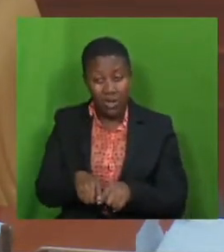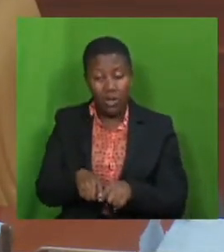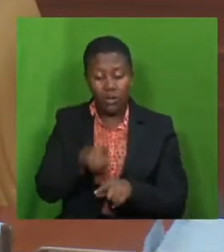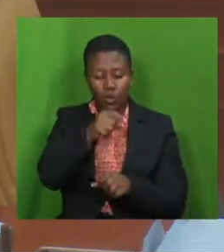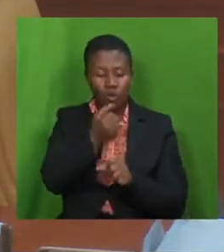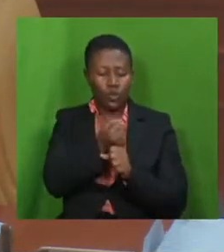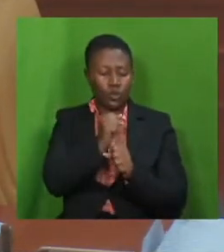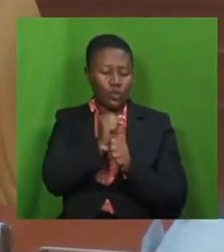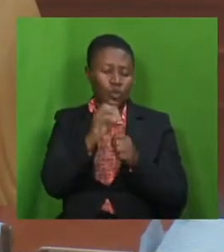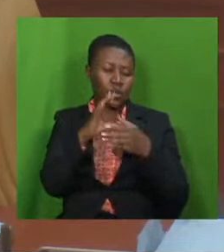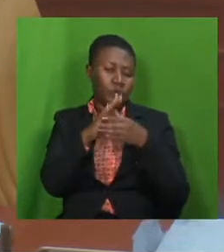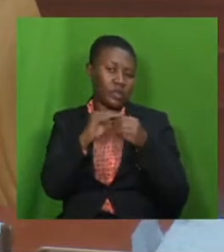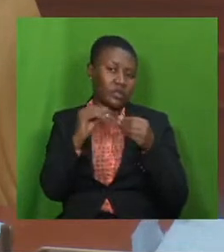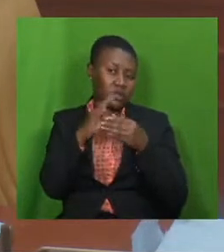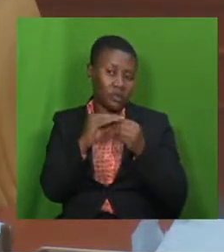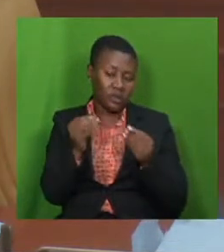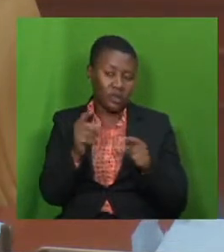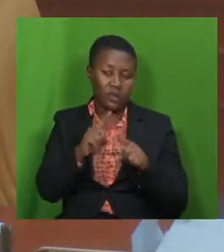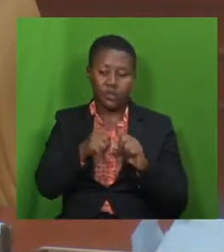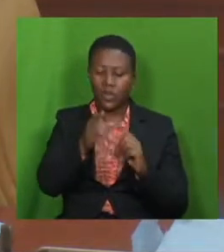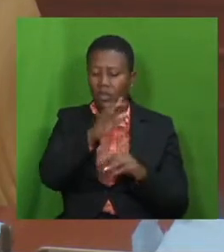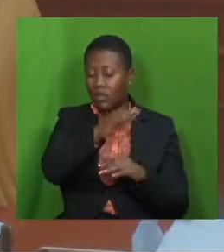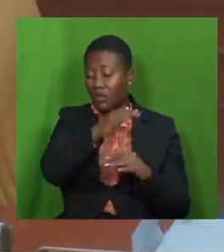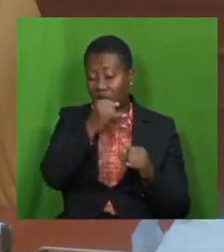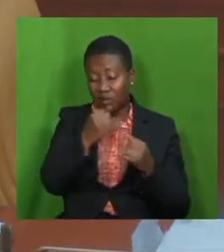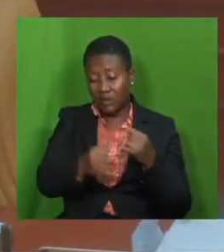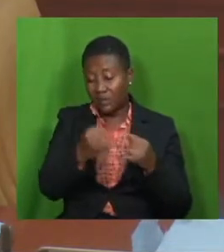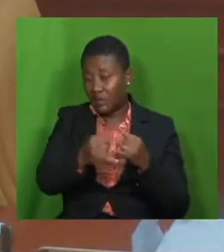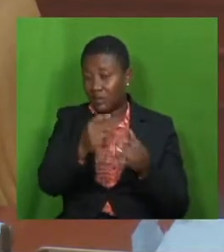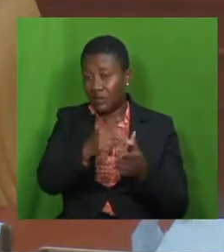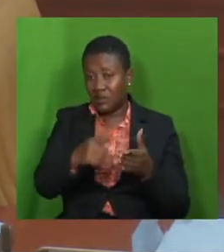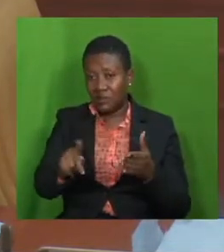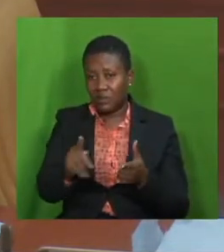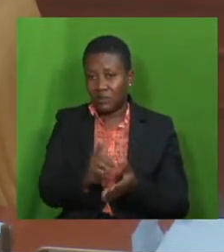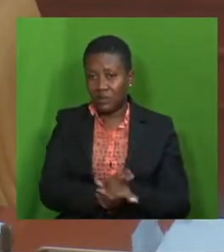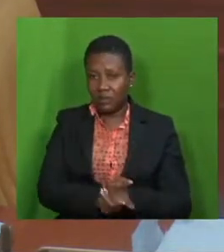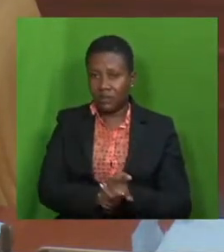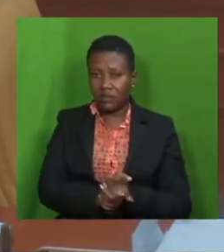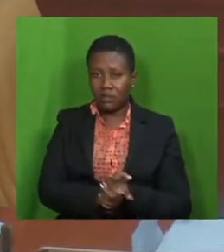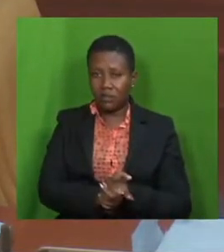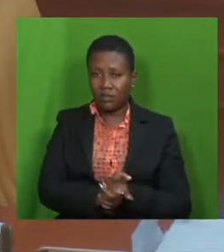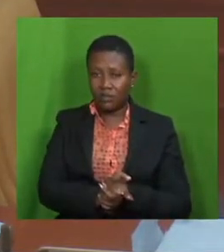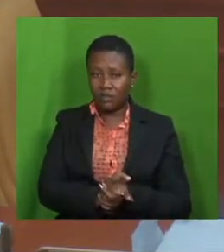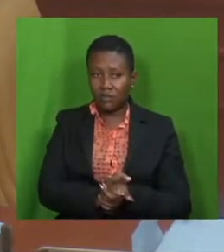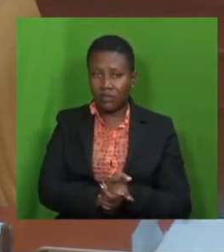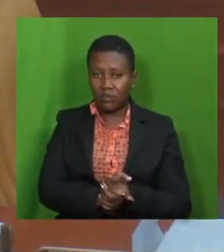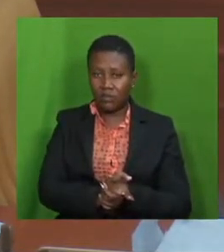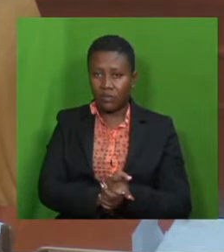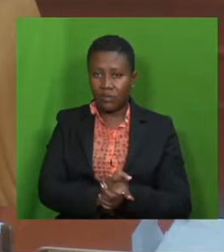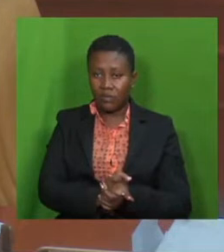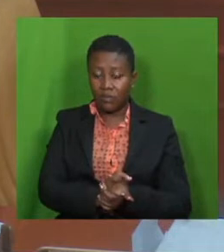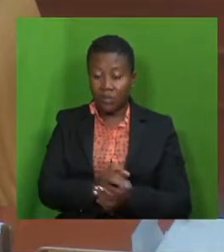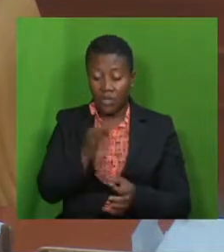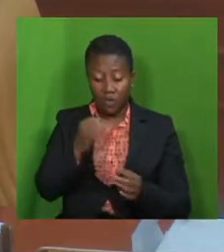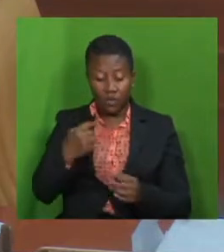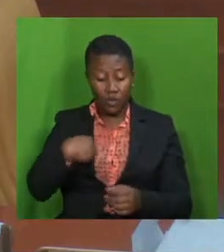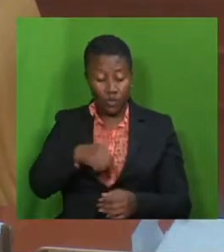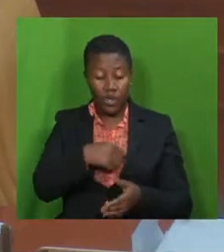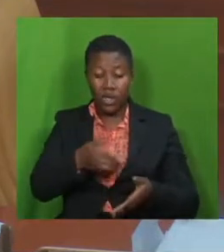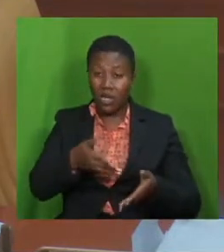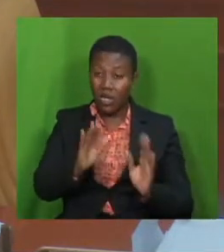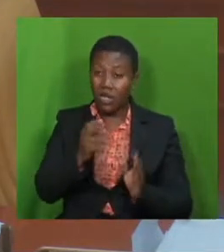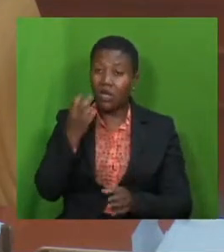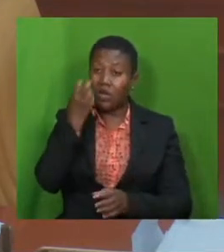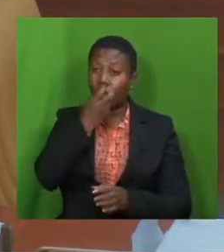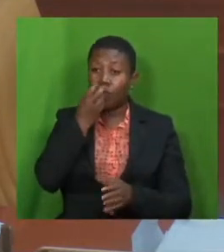statement, but your conclusion, Mr. Speaker, the danger, colleagues, as we sit in this chamber, is this. If we allow speakers to